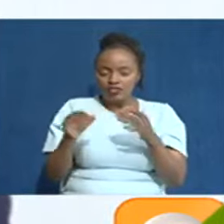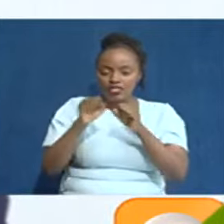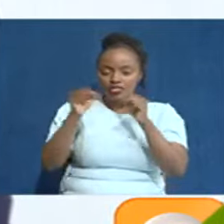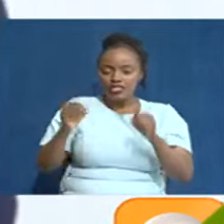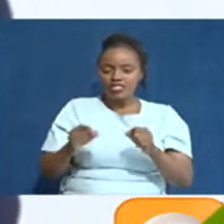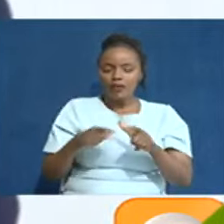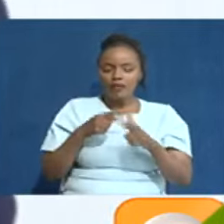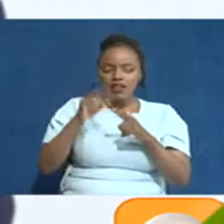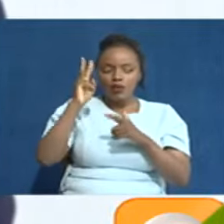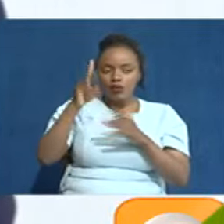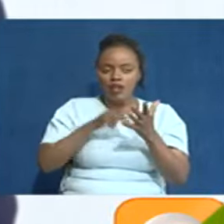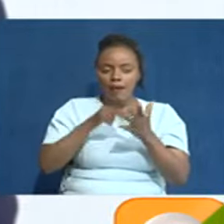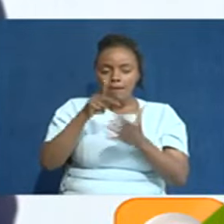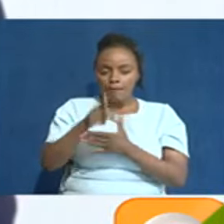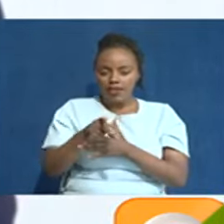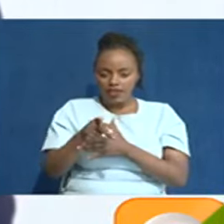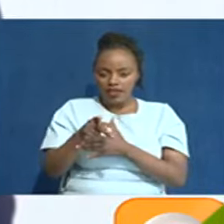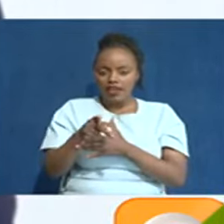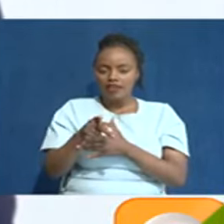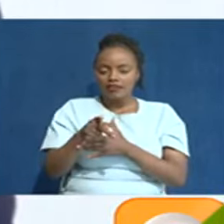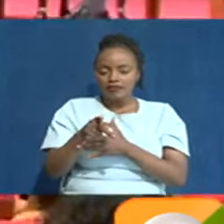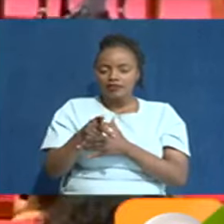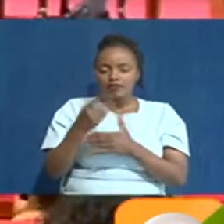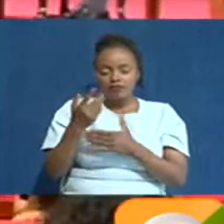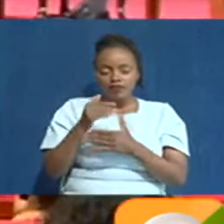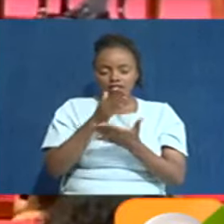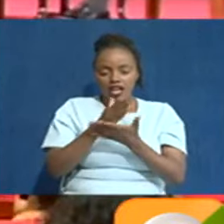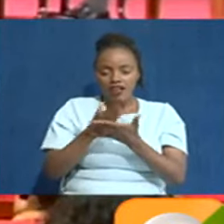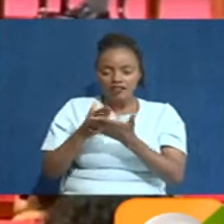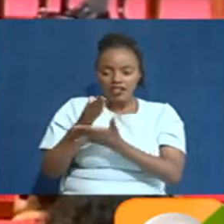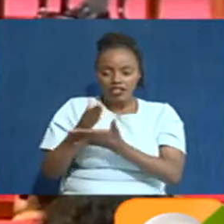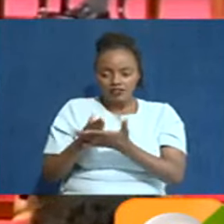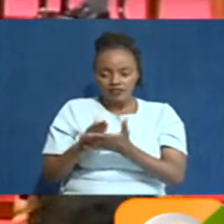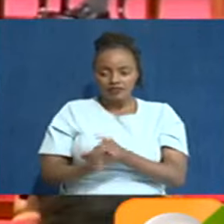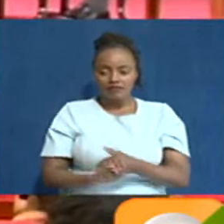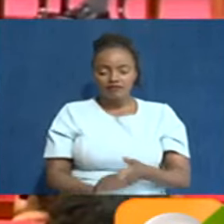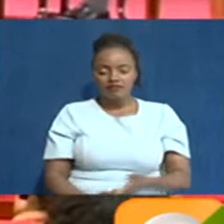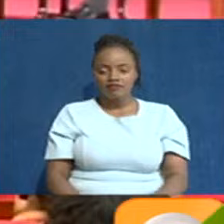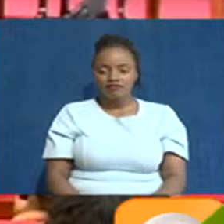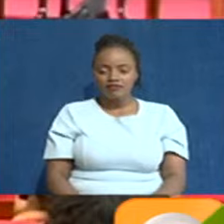able to be paying in installments. Sam Gitukosirizen TV.